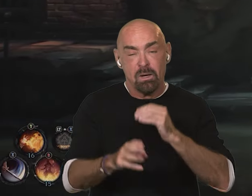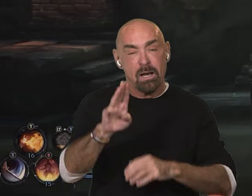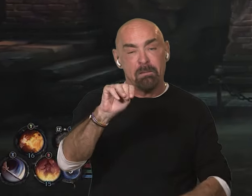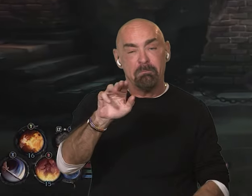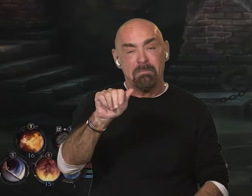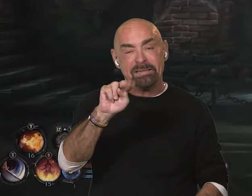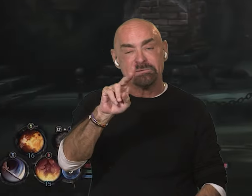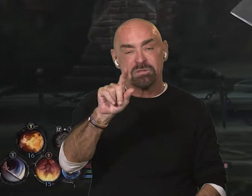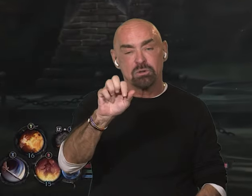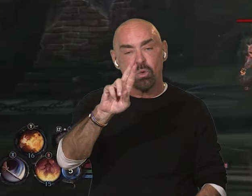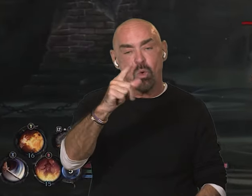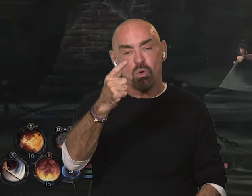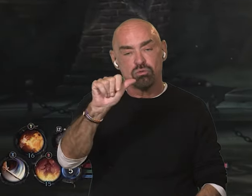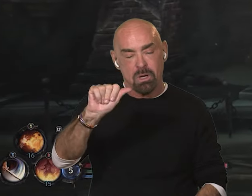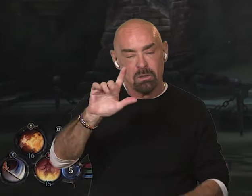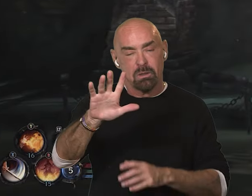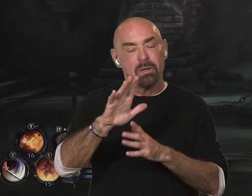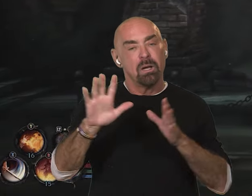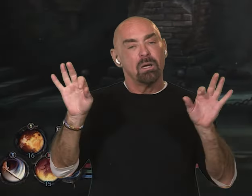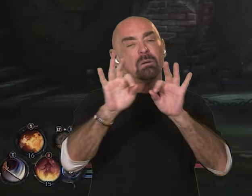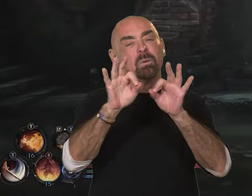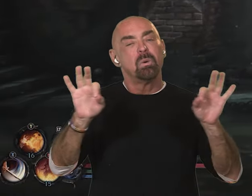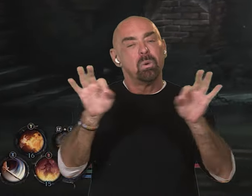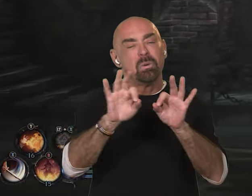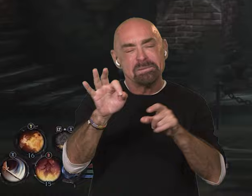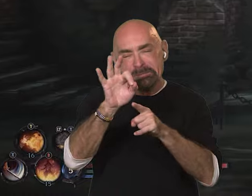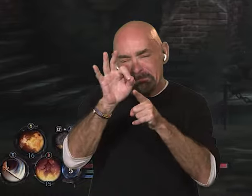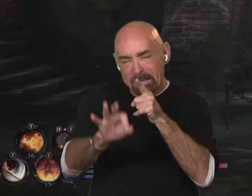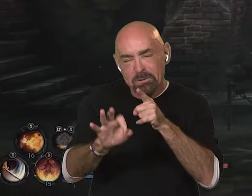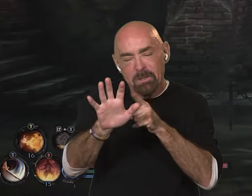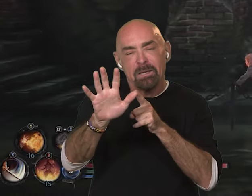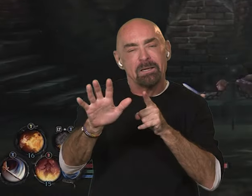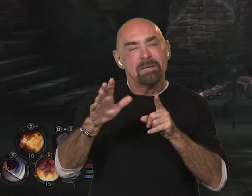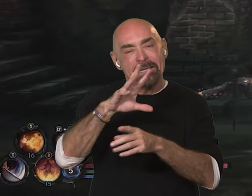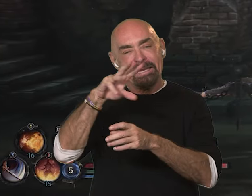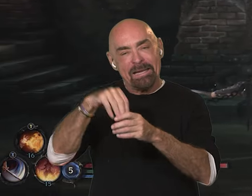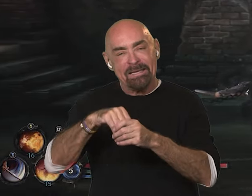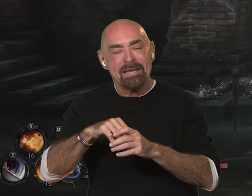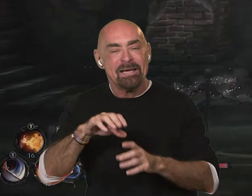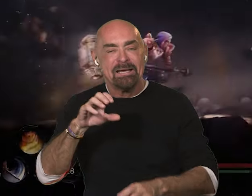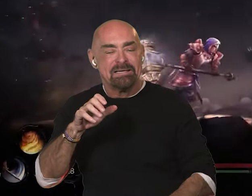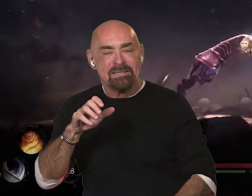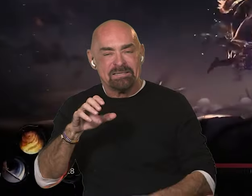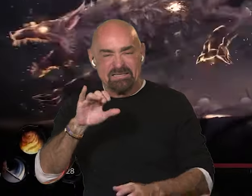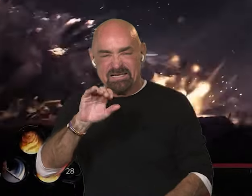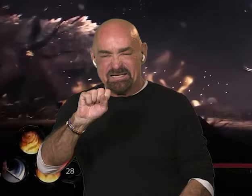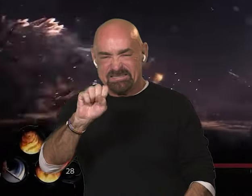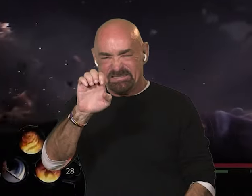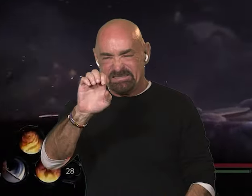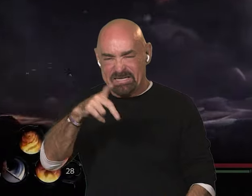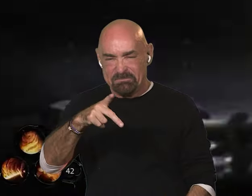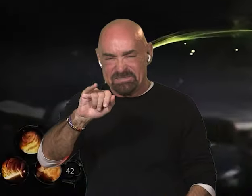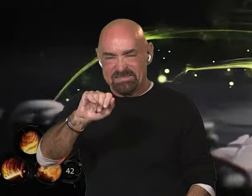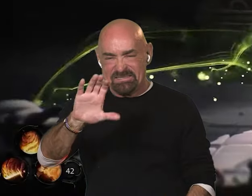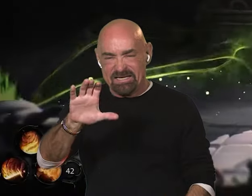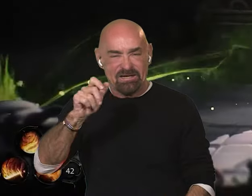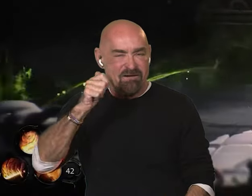world of Mandragora with a dark fantasy soundtrack composed by Christos Antonio, best known for his work as a member of Sectic Flesh.